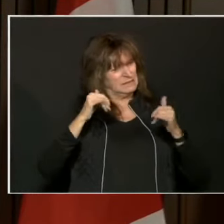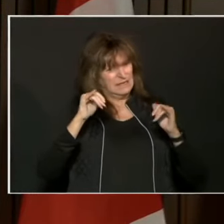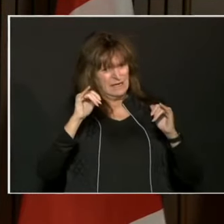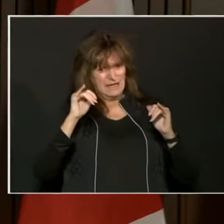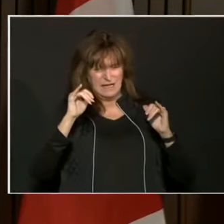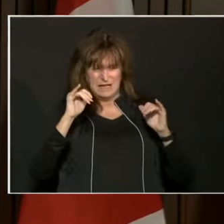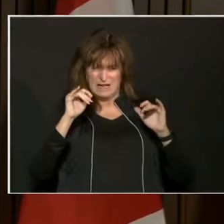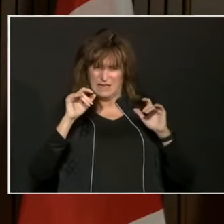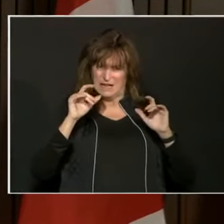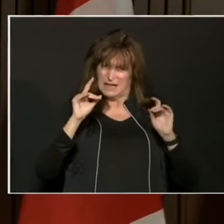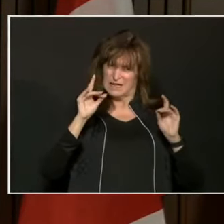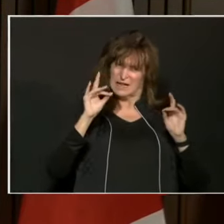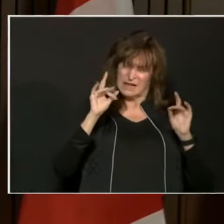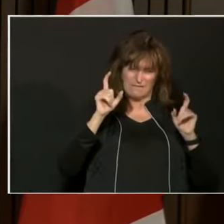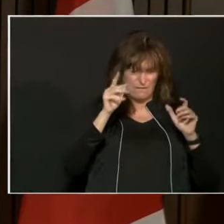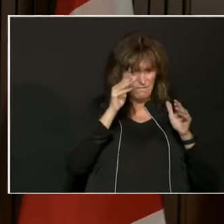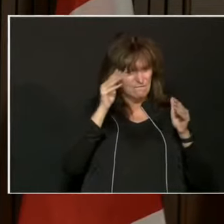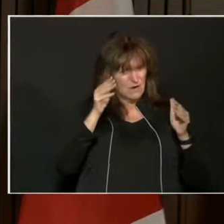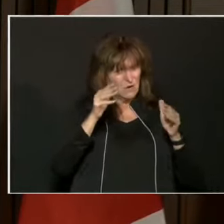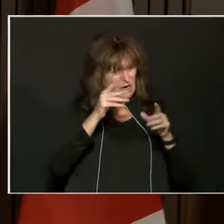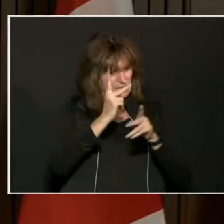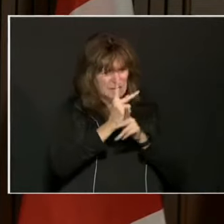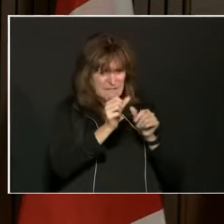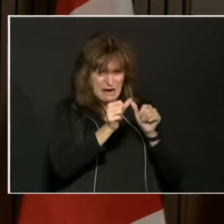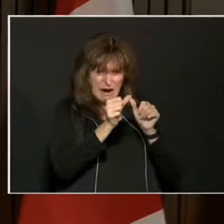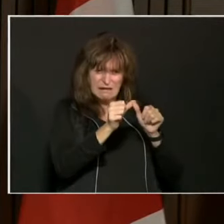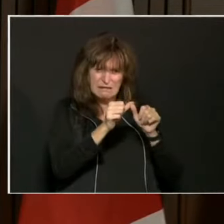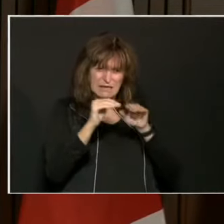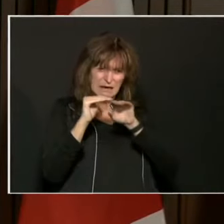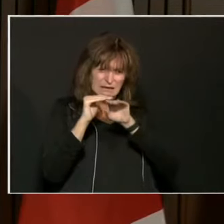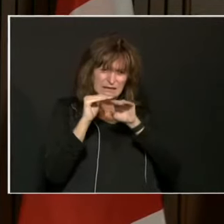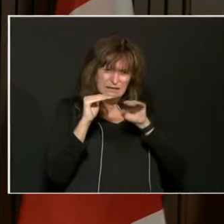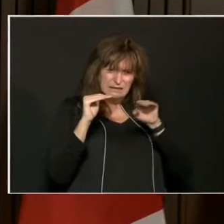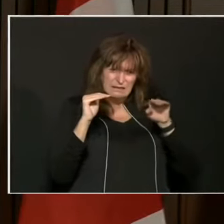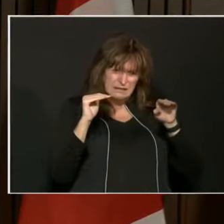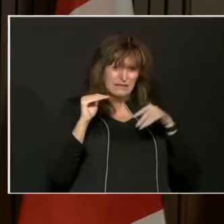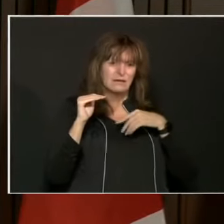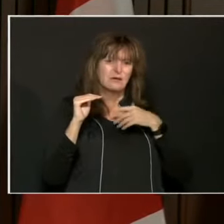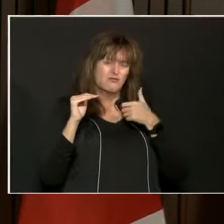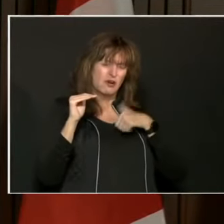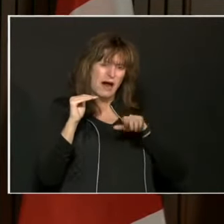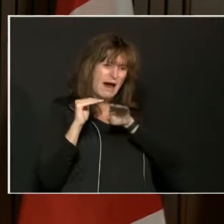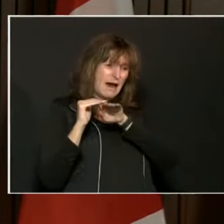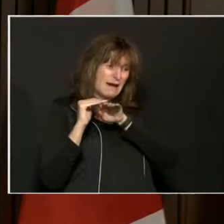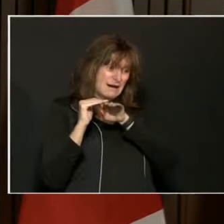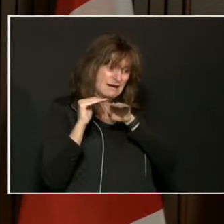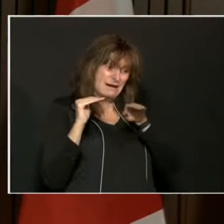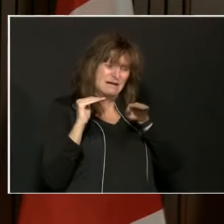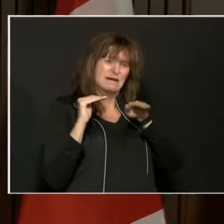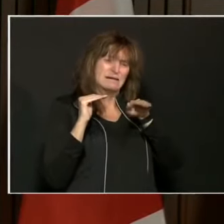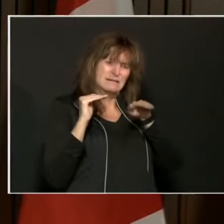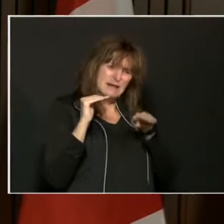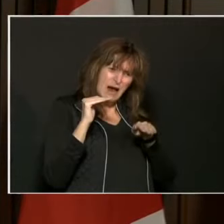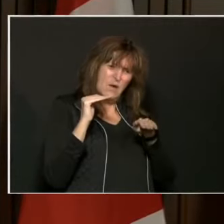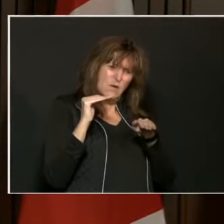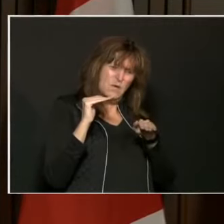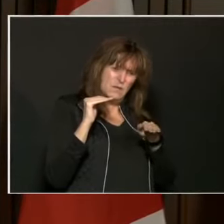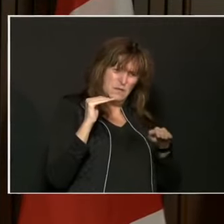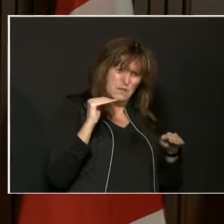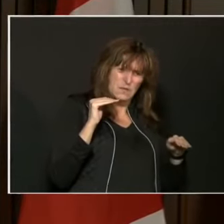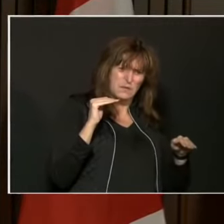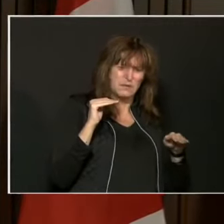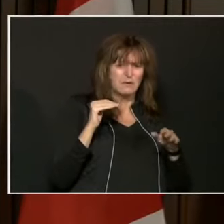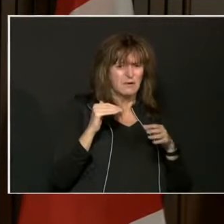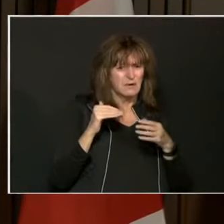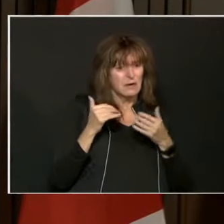plateauing going and see if we can actually make it turn. But it is at that situation where it could pivot either way at